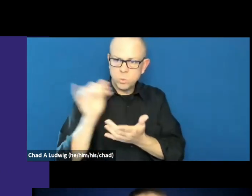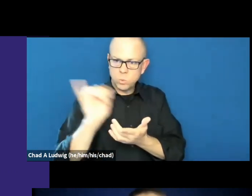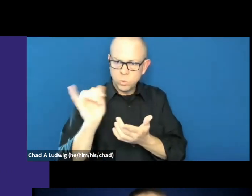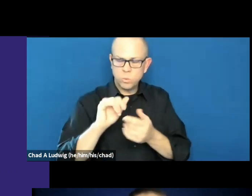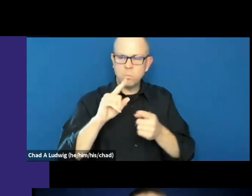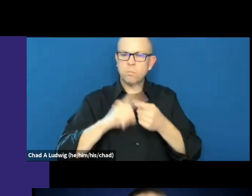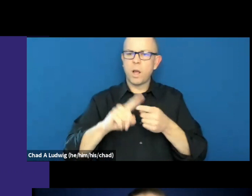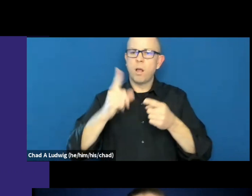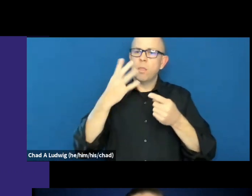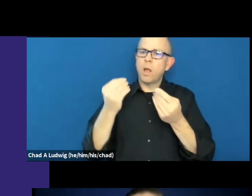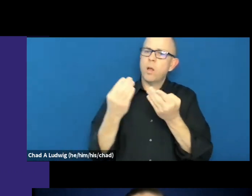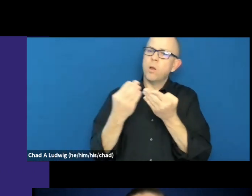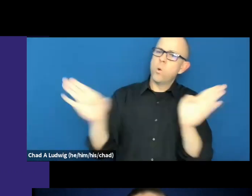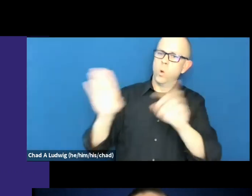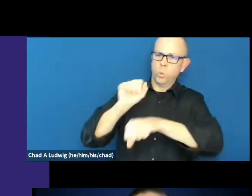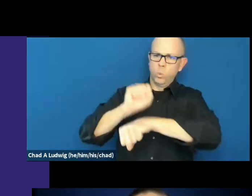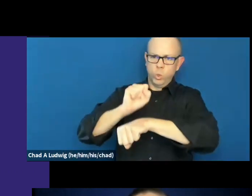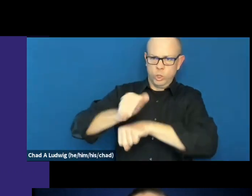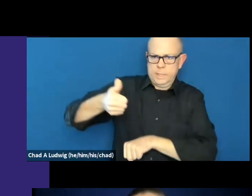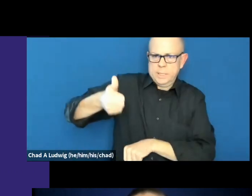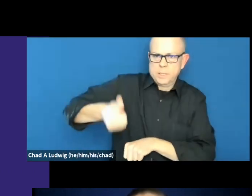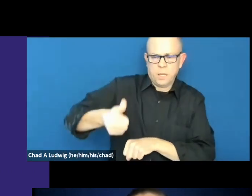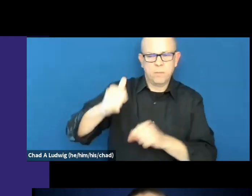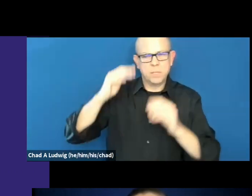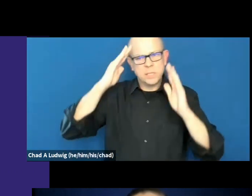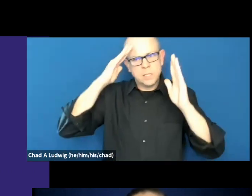both as an agent and as a grant recipient.